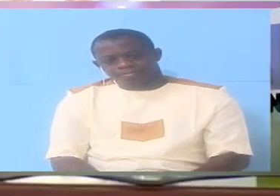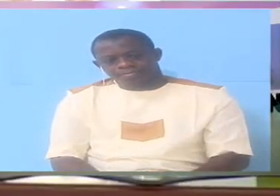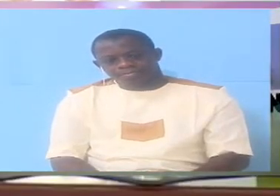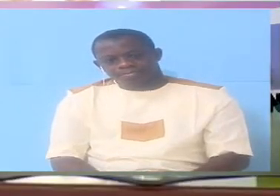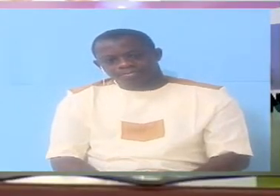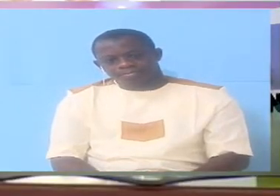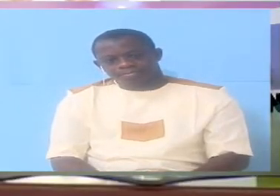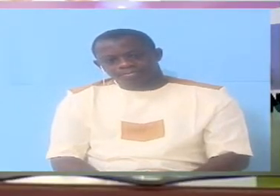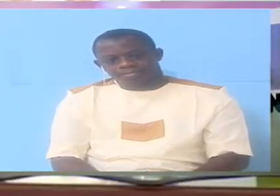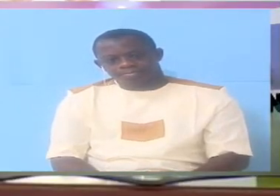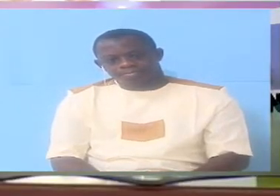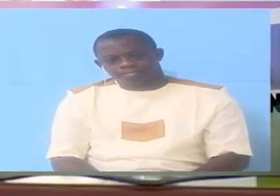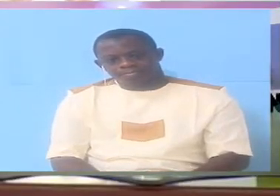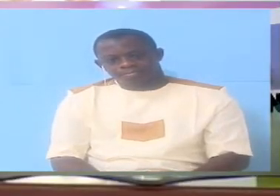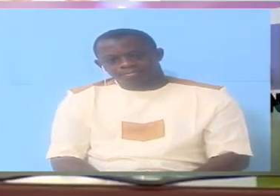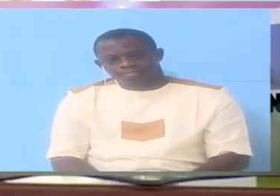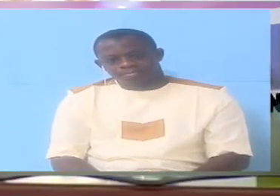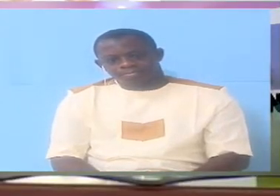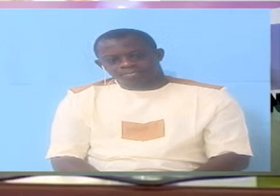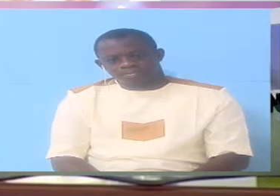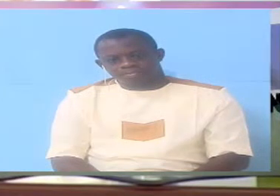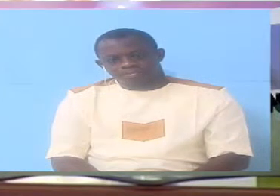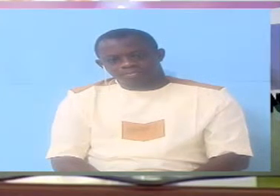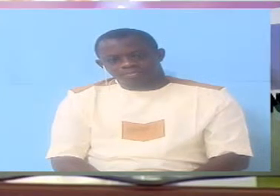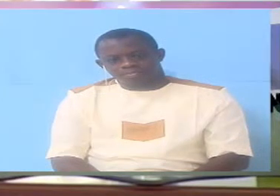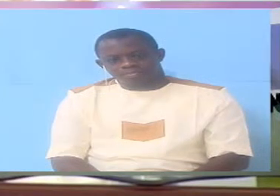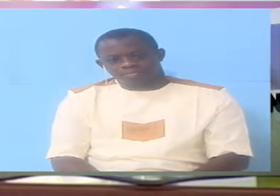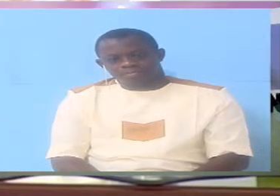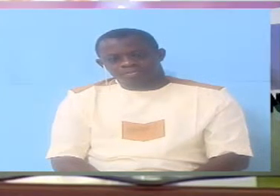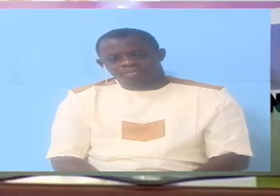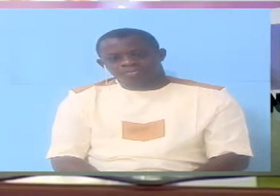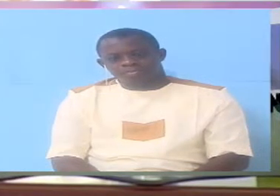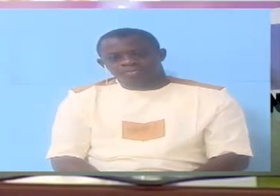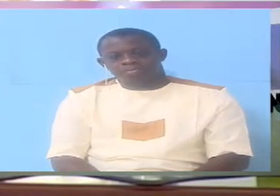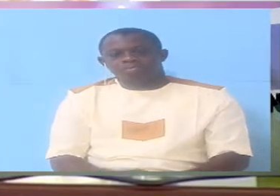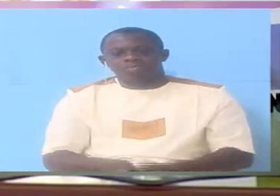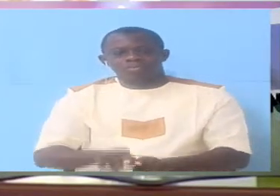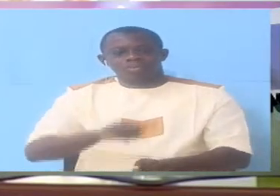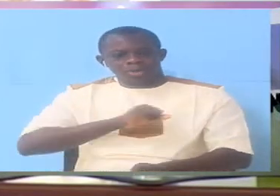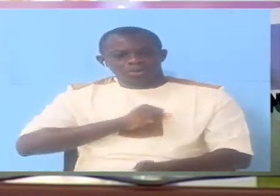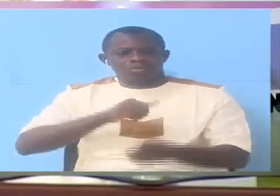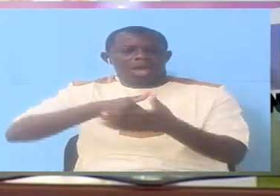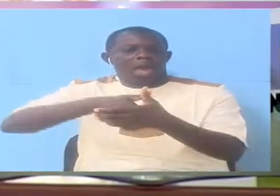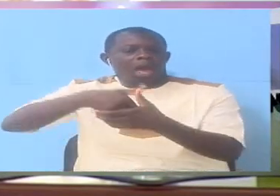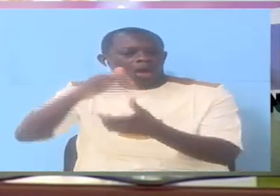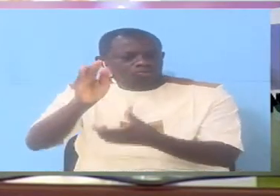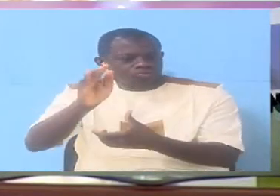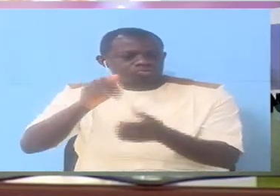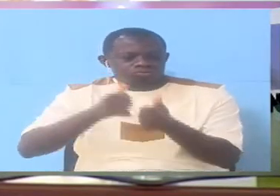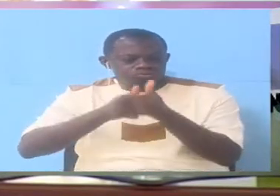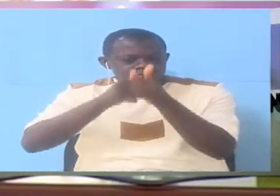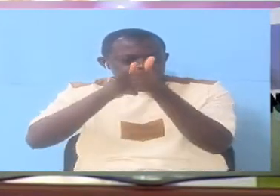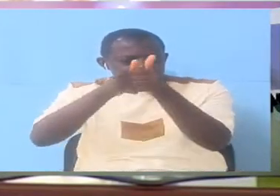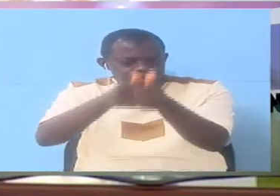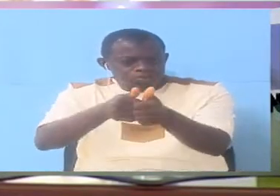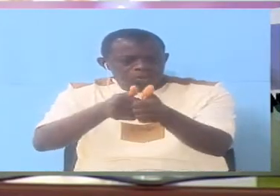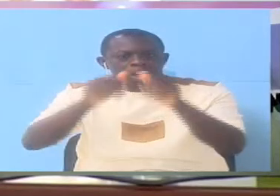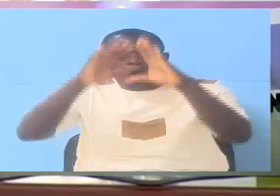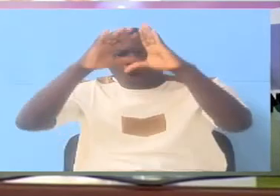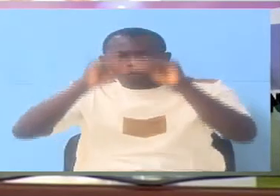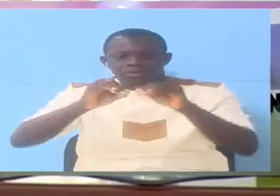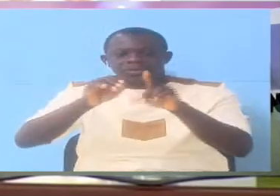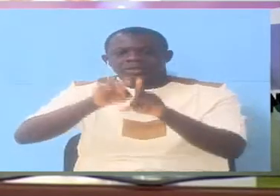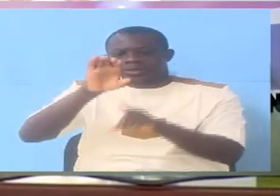he came out and escorted me to the office of the CMC, then Yankuba Sonko, to wait. mu ñëw dal